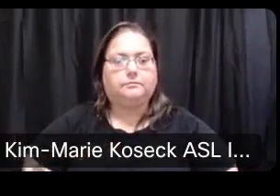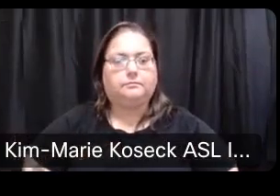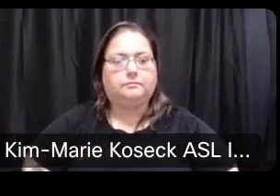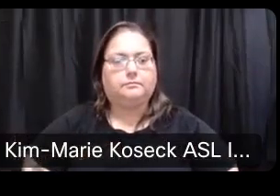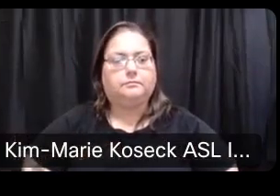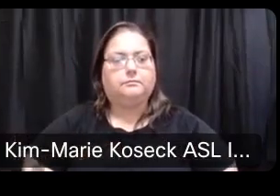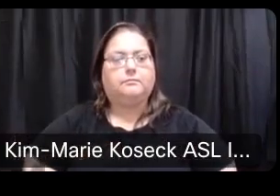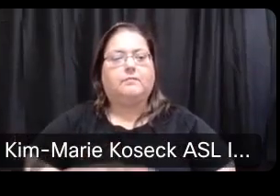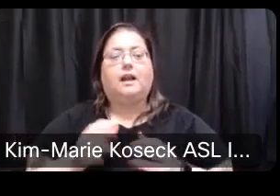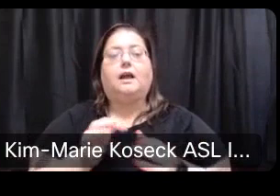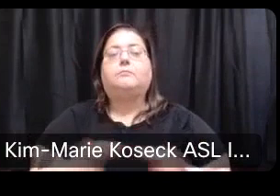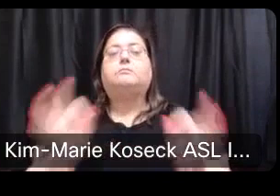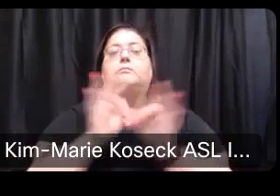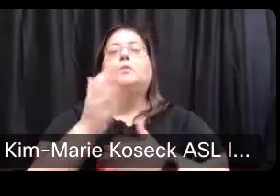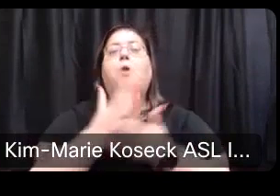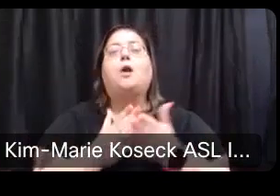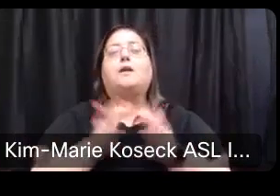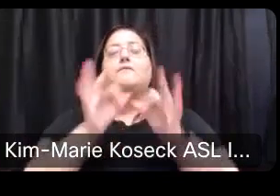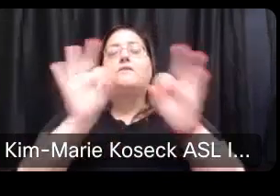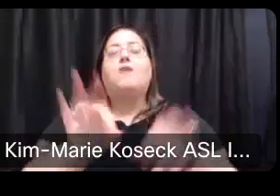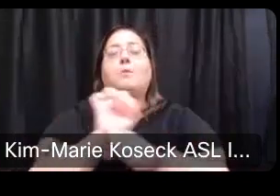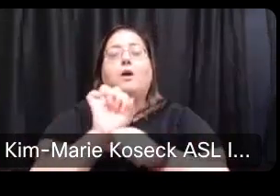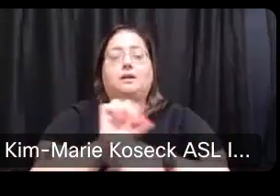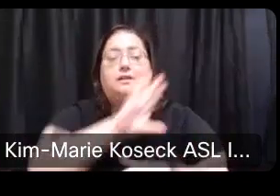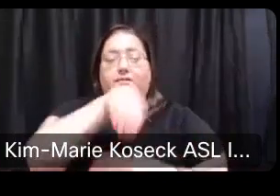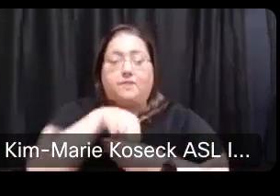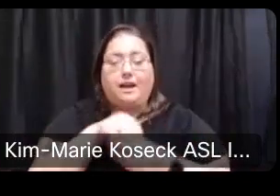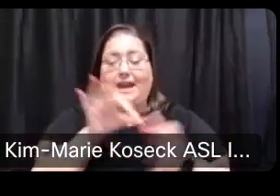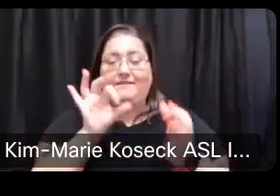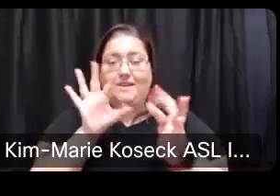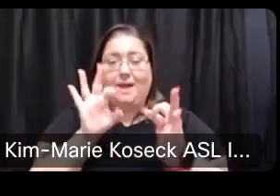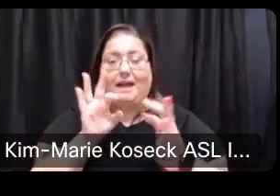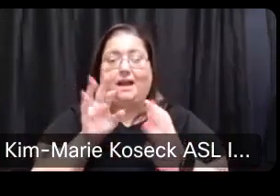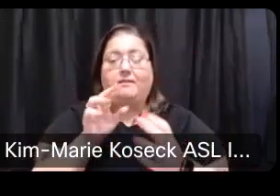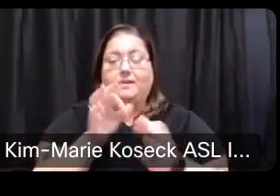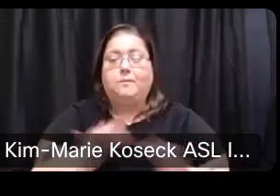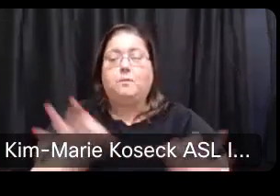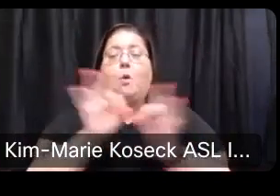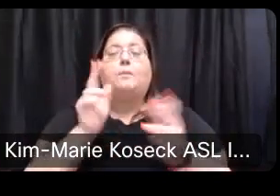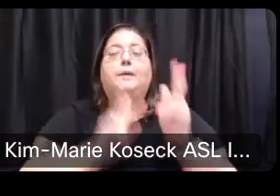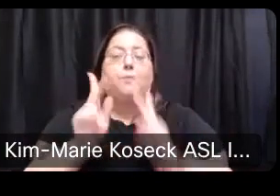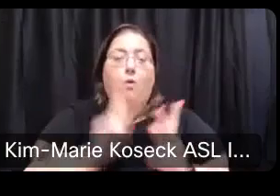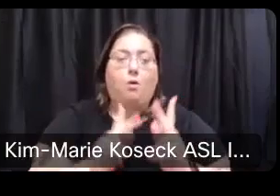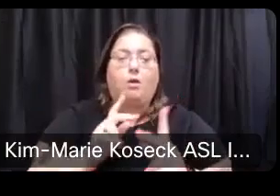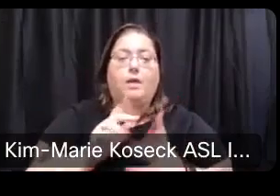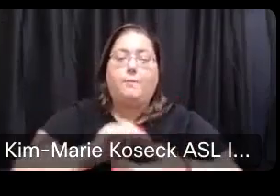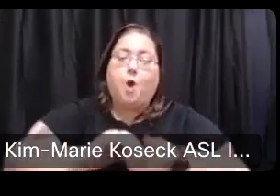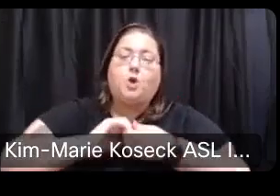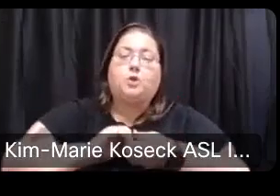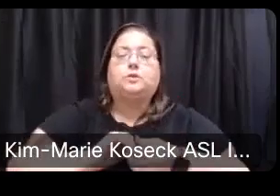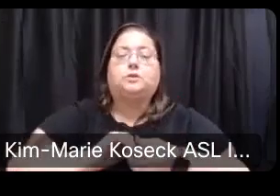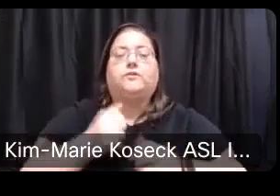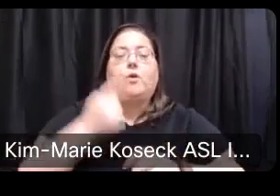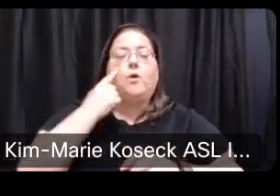A key component of the framework development is the engagement and feedback of key partners who have an impact on the future of adaptation